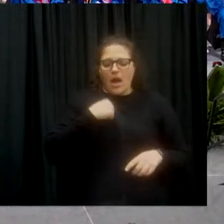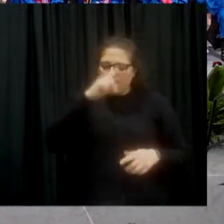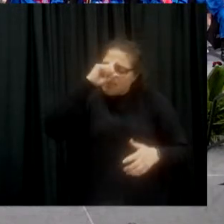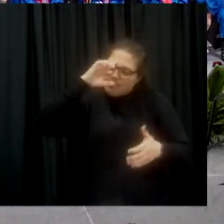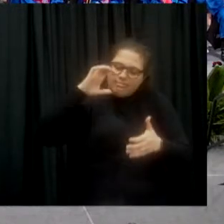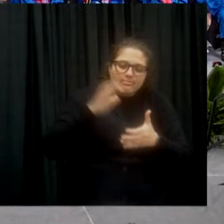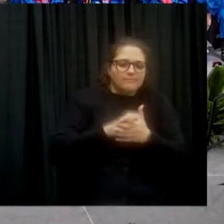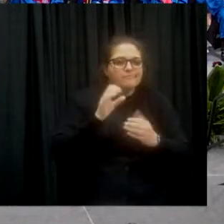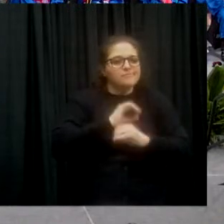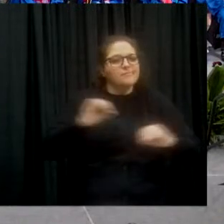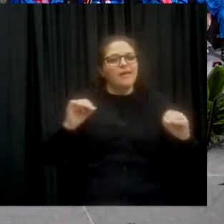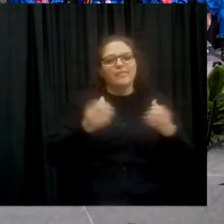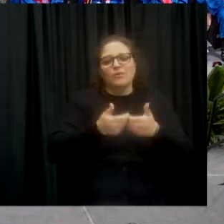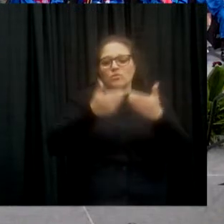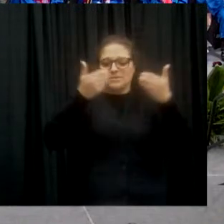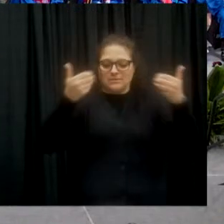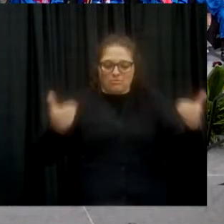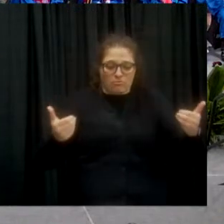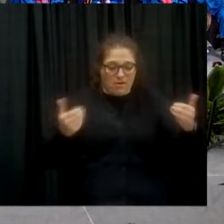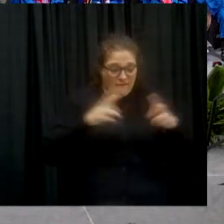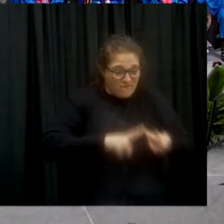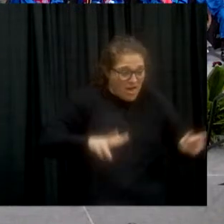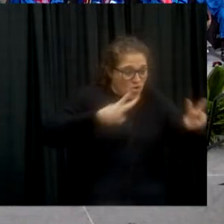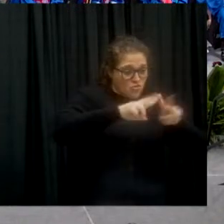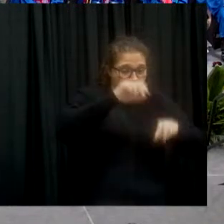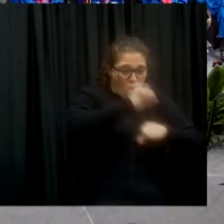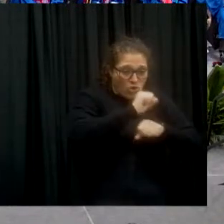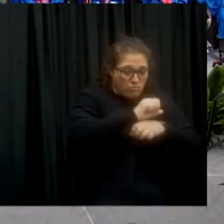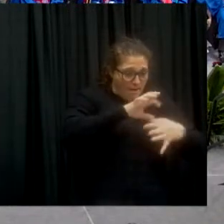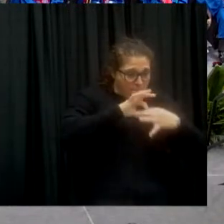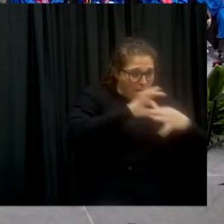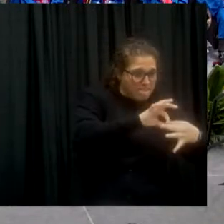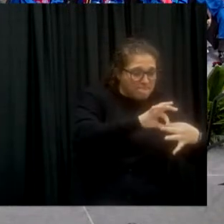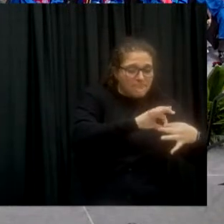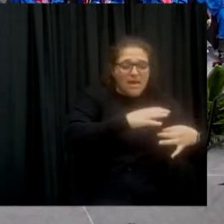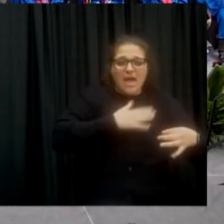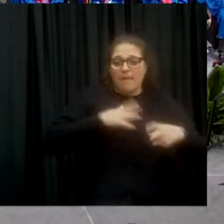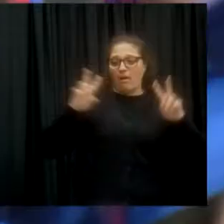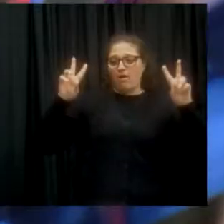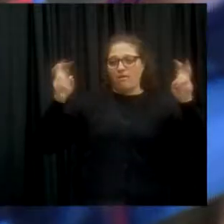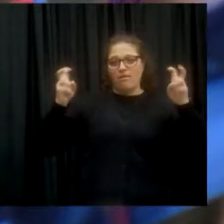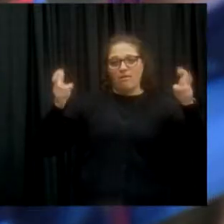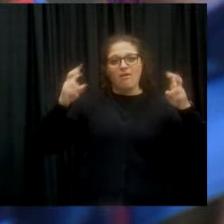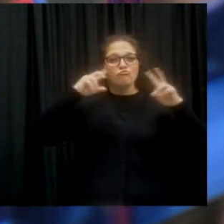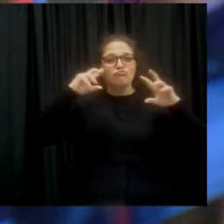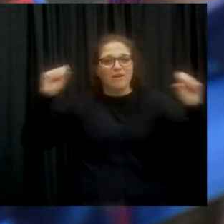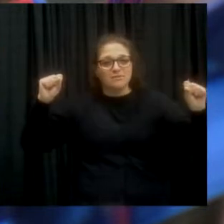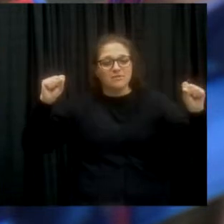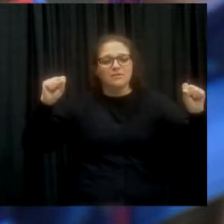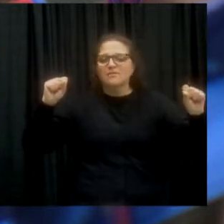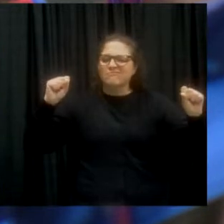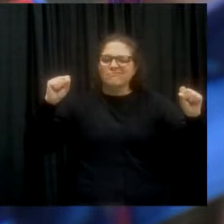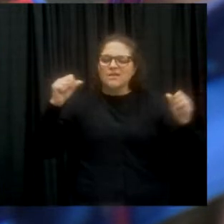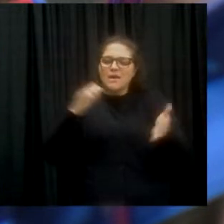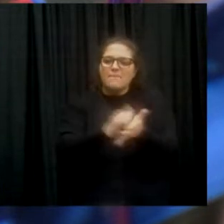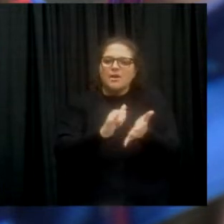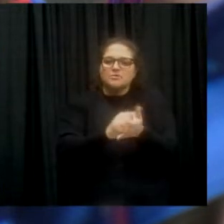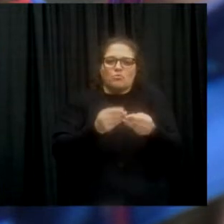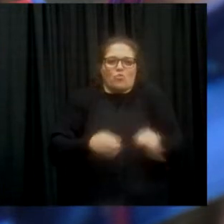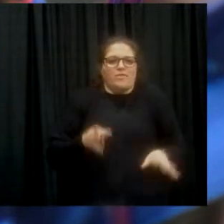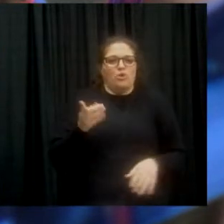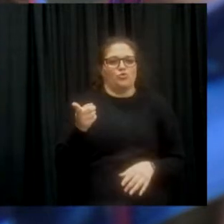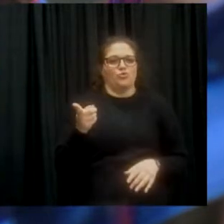wholeheartedly believe nothing separates the value and hard work we share, and that my title as senior class president couldn't have happened without